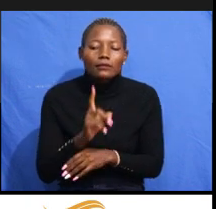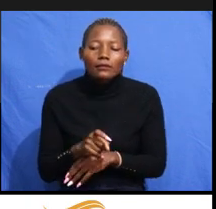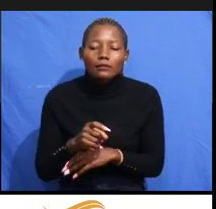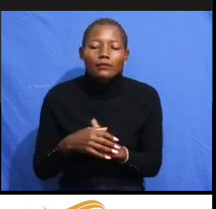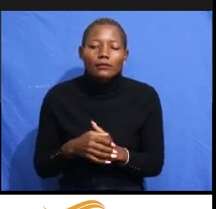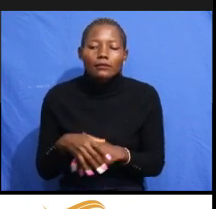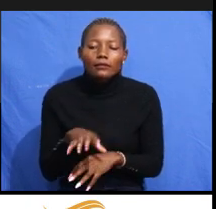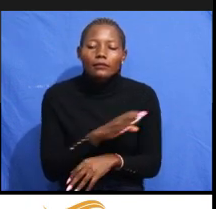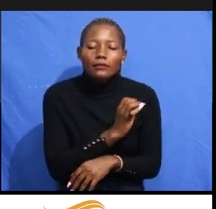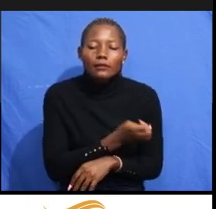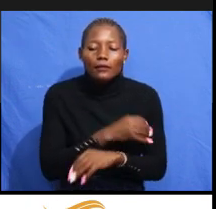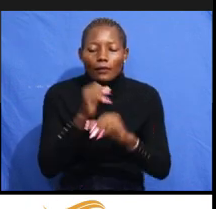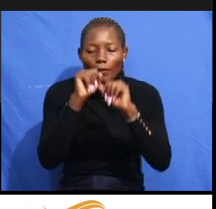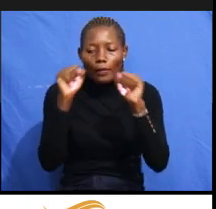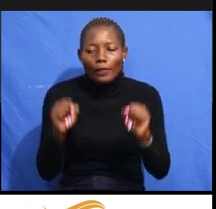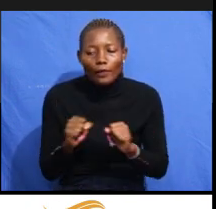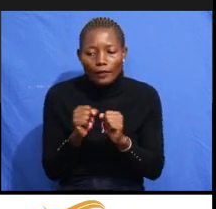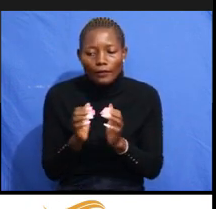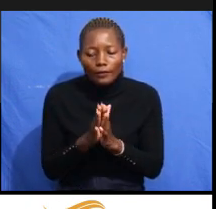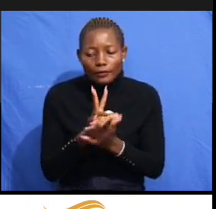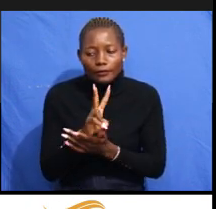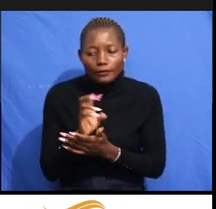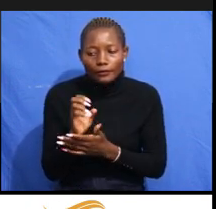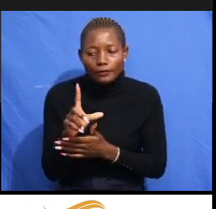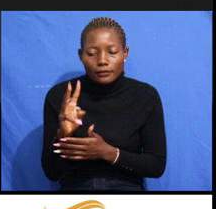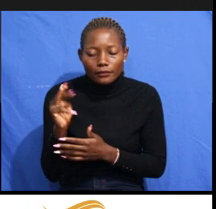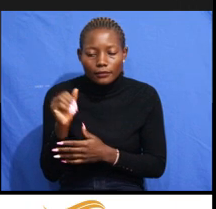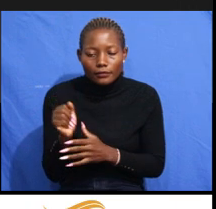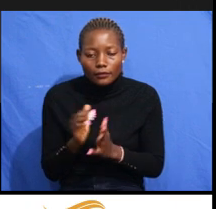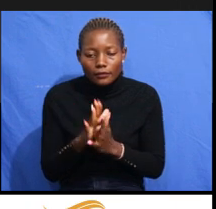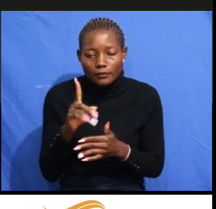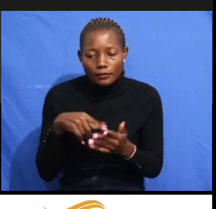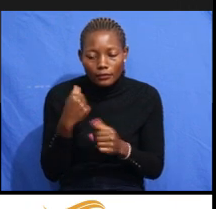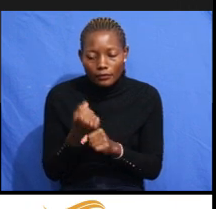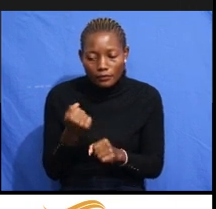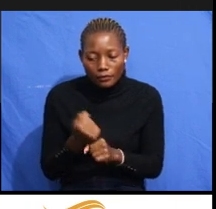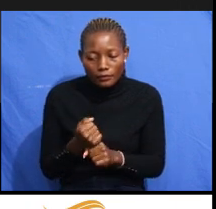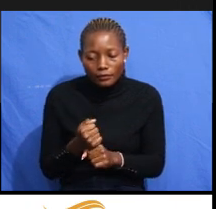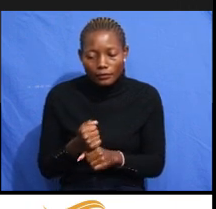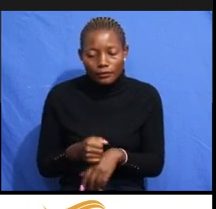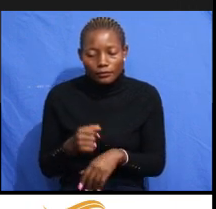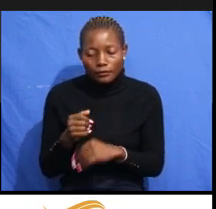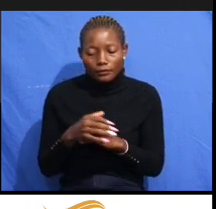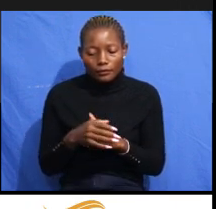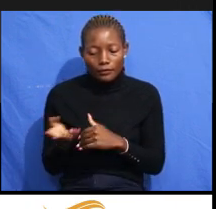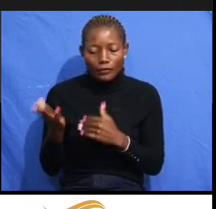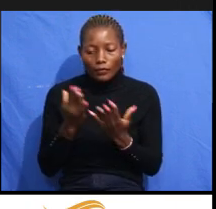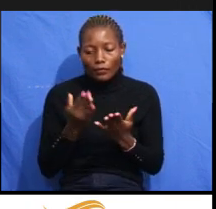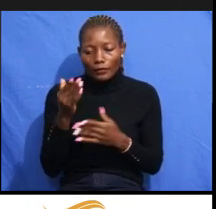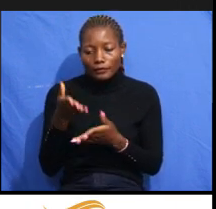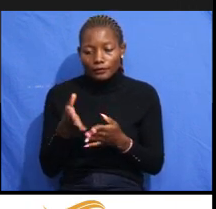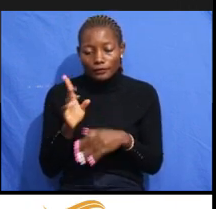the energy systems and the volumes and what have they been doing during the in season, as you approach this time when you want them to